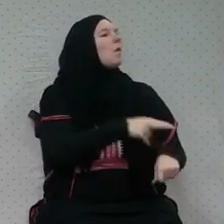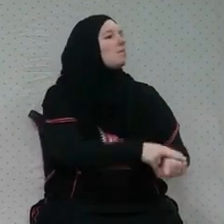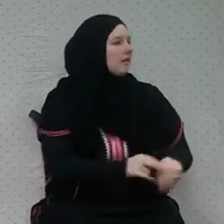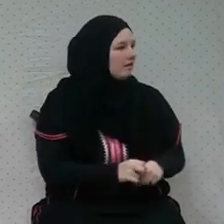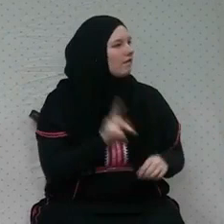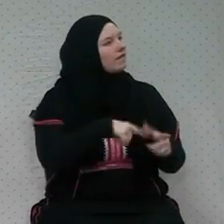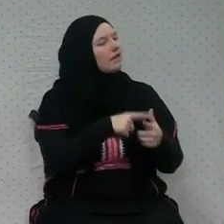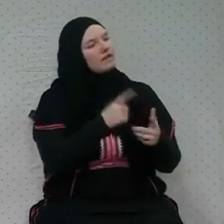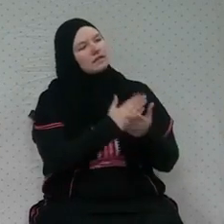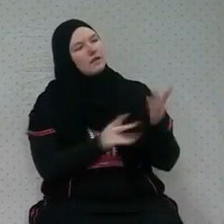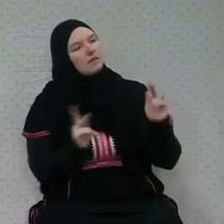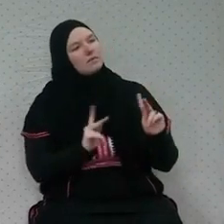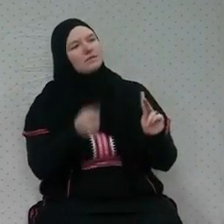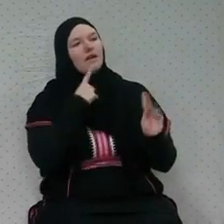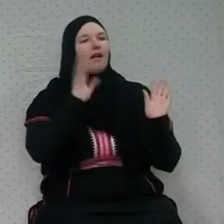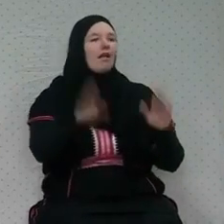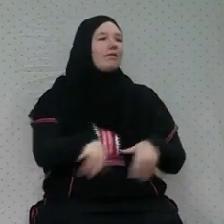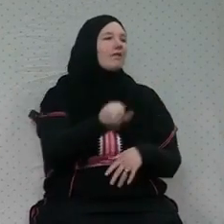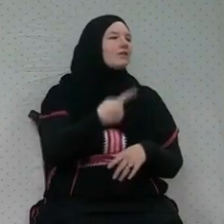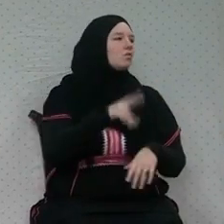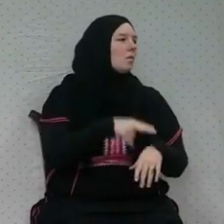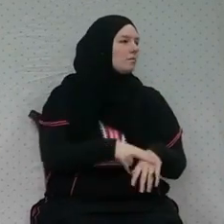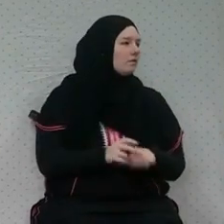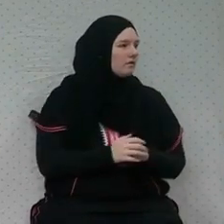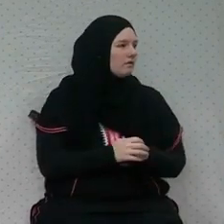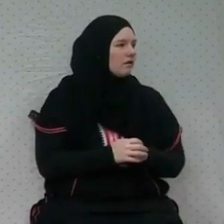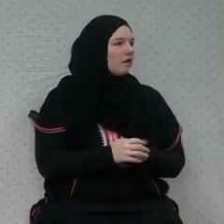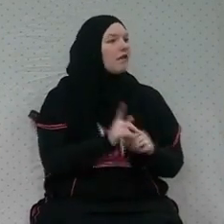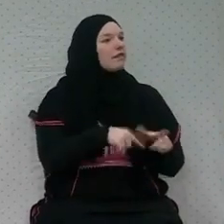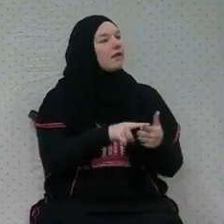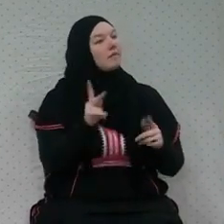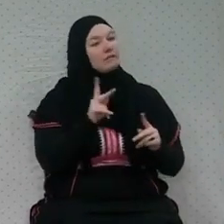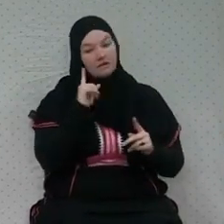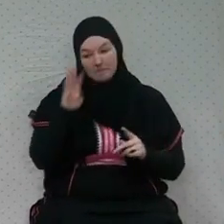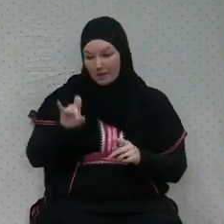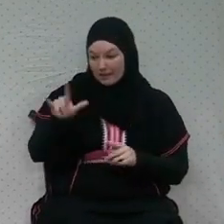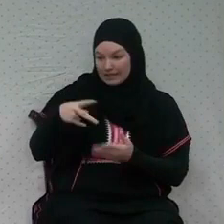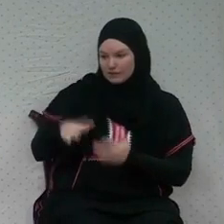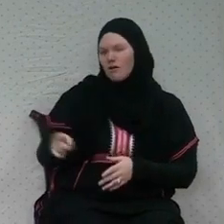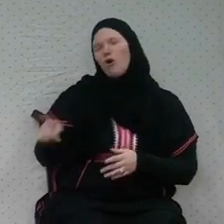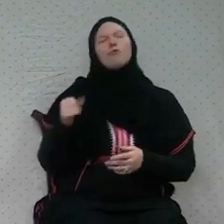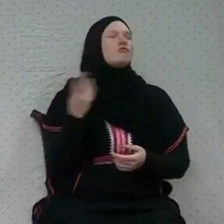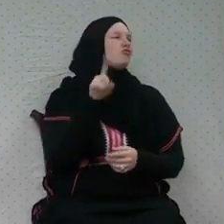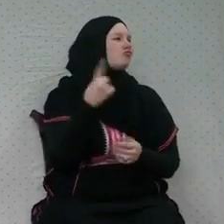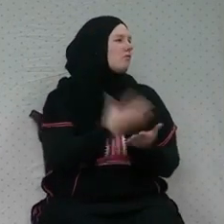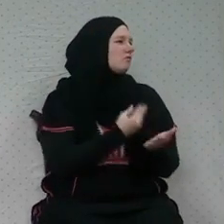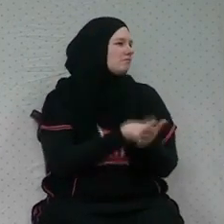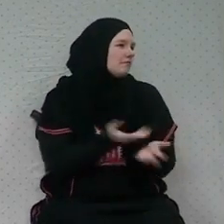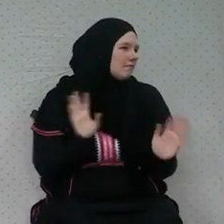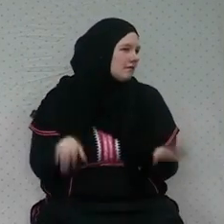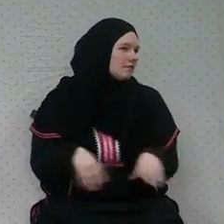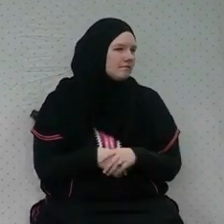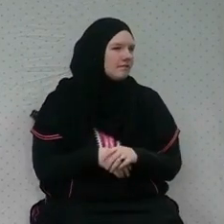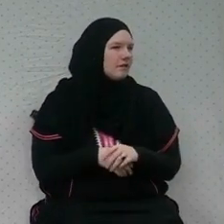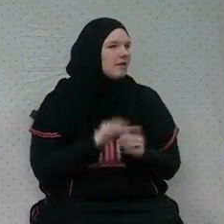say, al-urf, she is earning her living. So this has become a career,